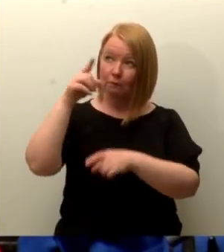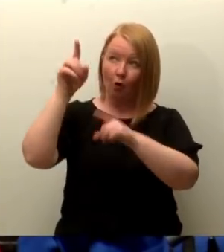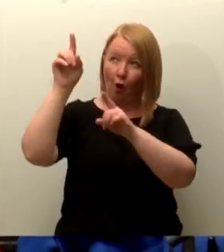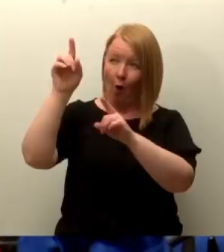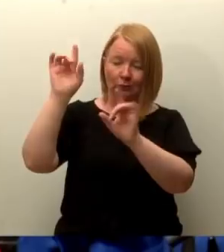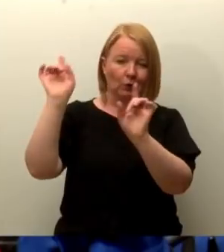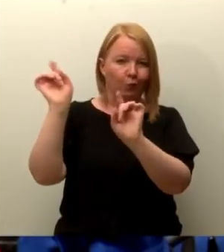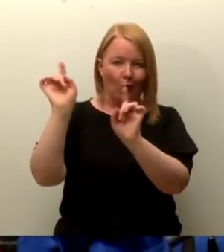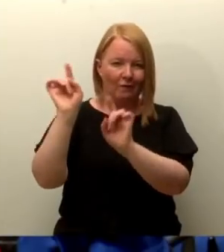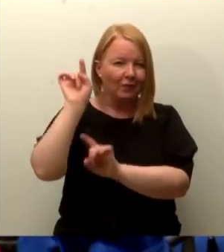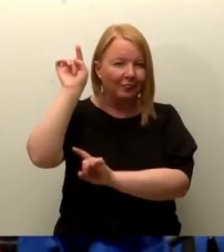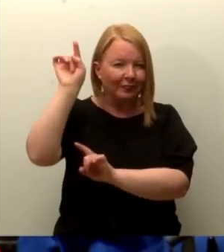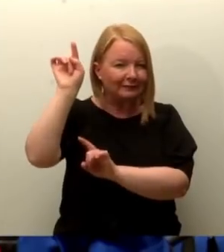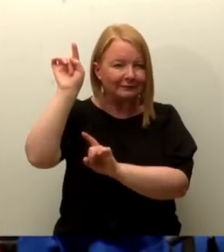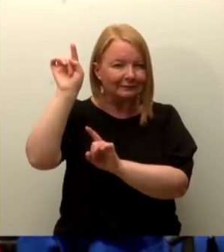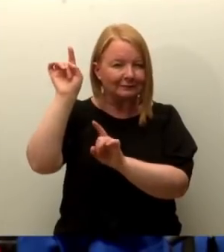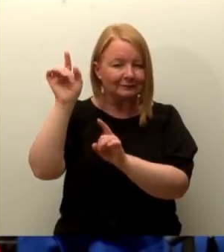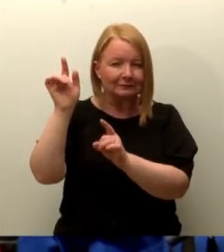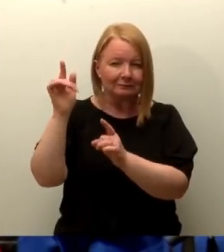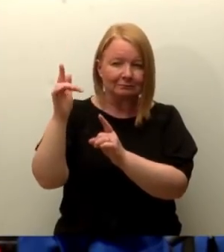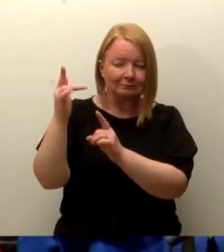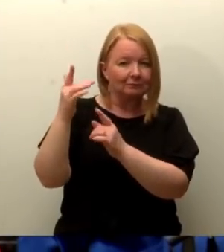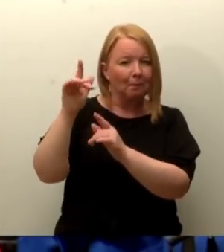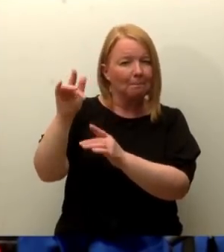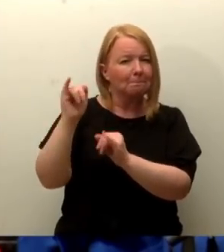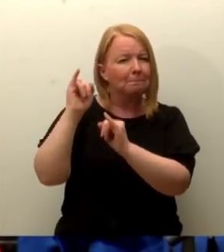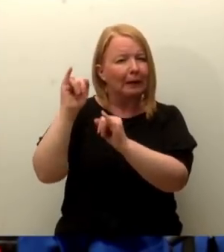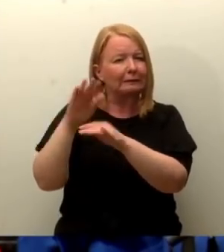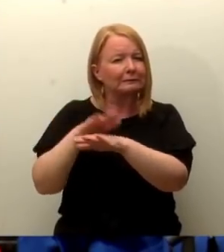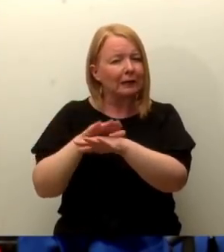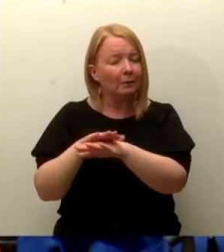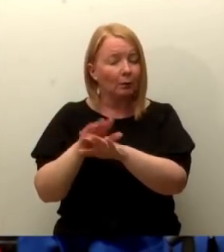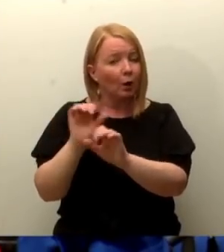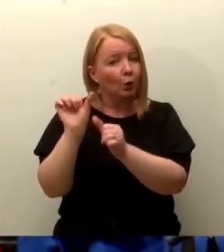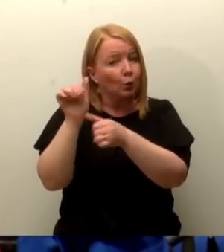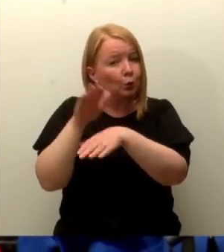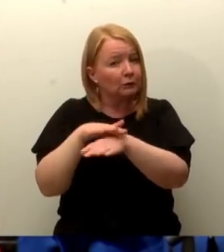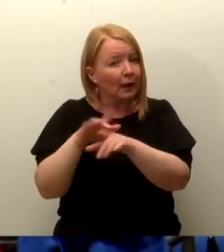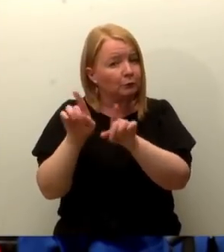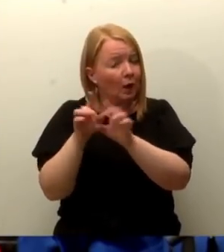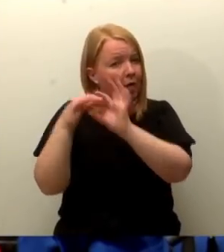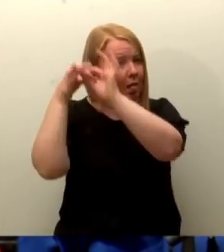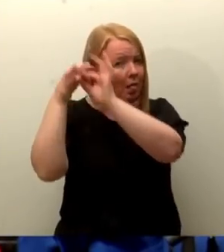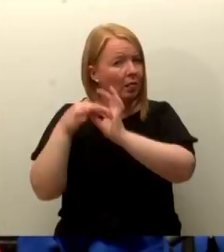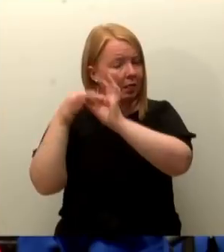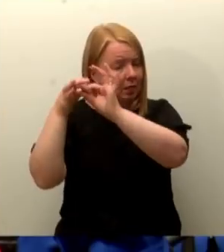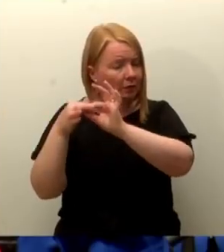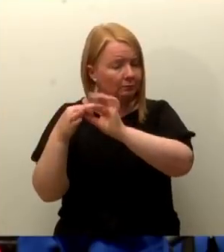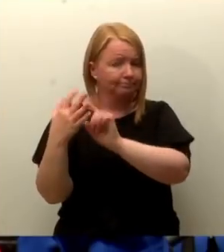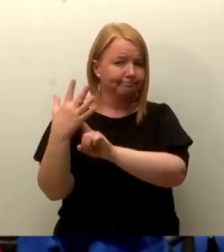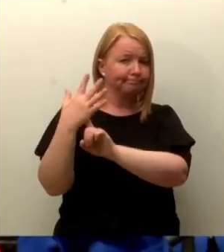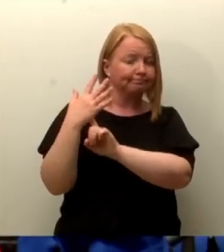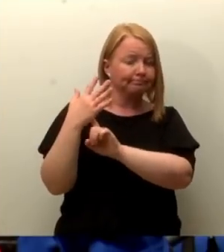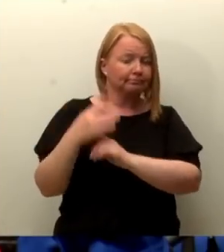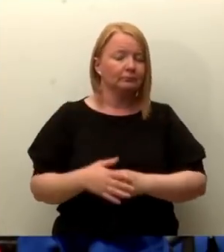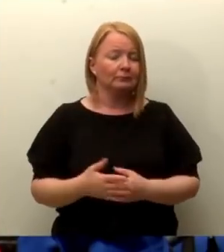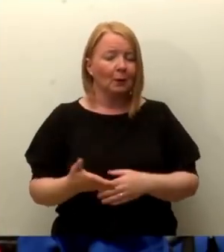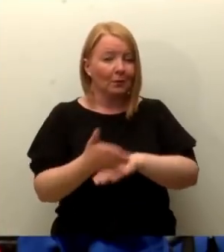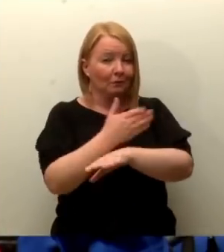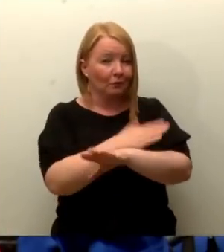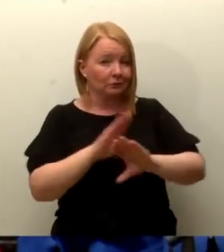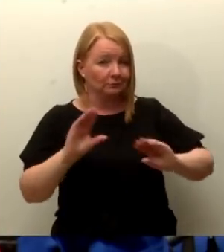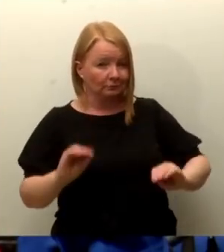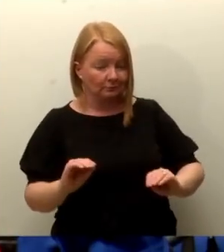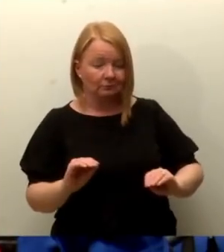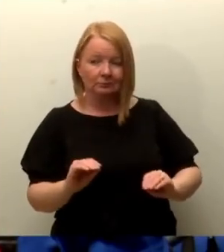whatever that is for you, not only in bad times, but also in good times. Before I end, I wish to